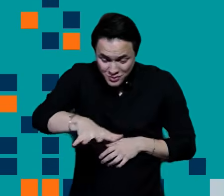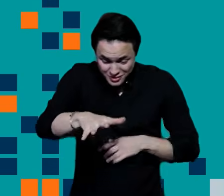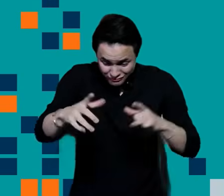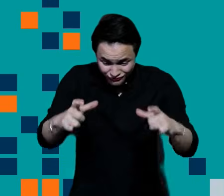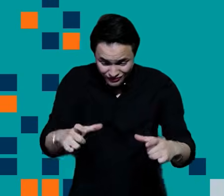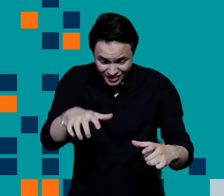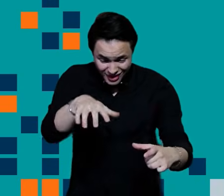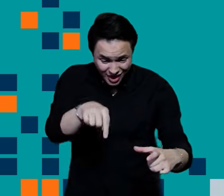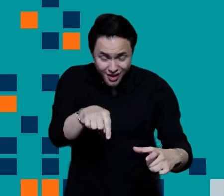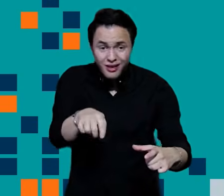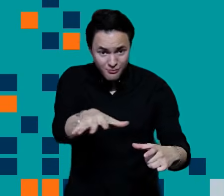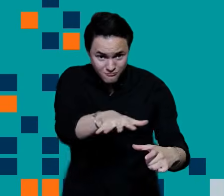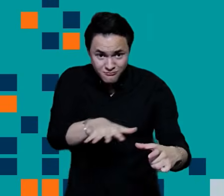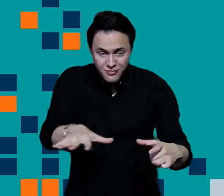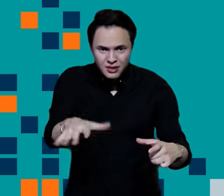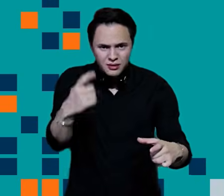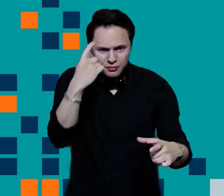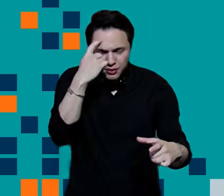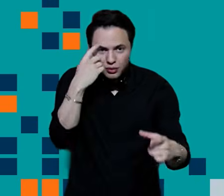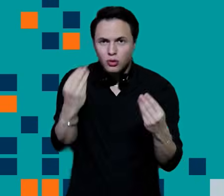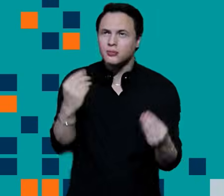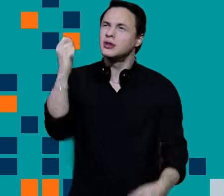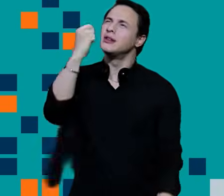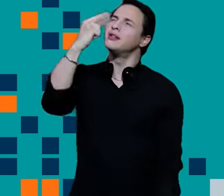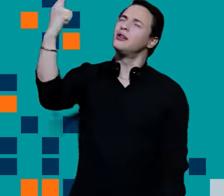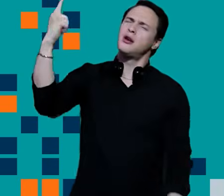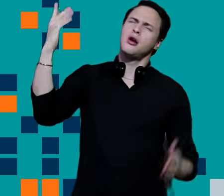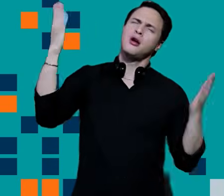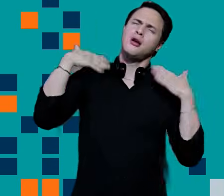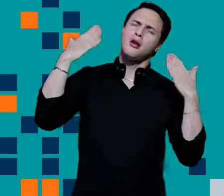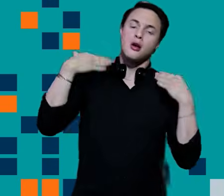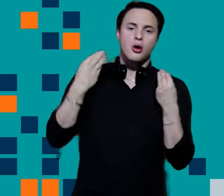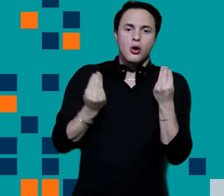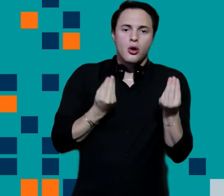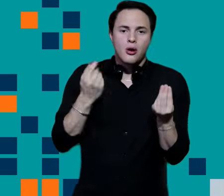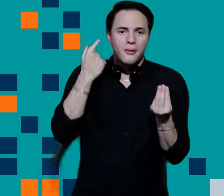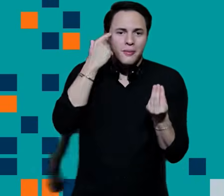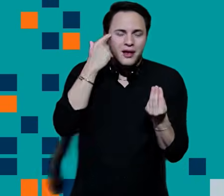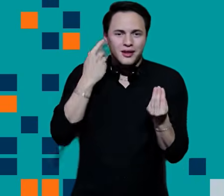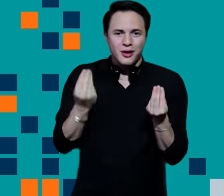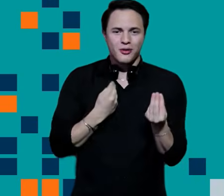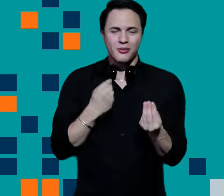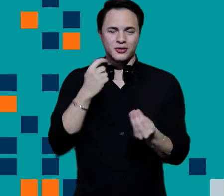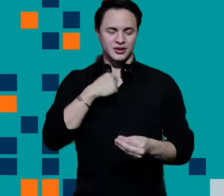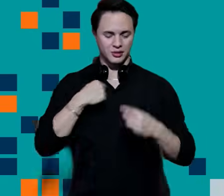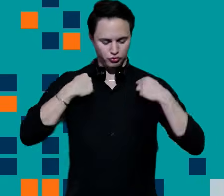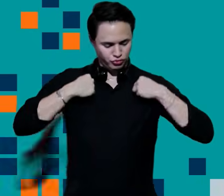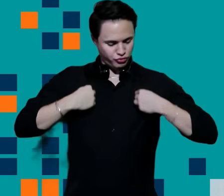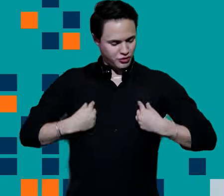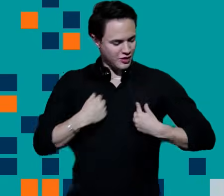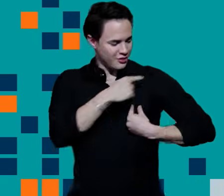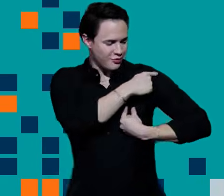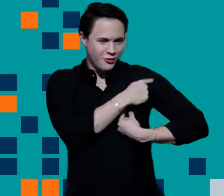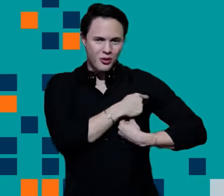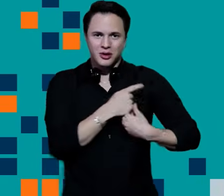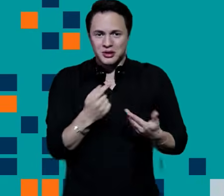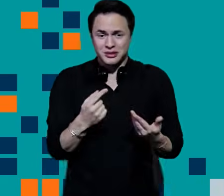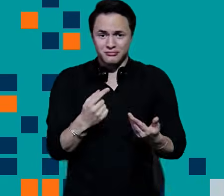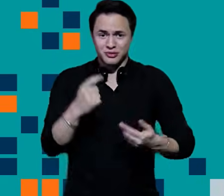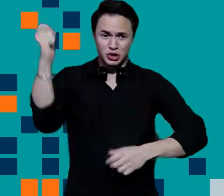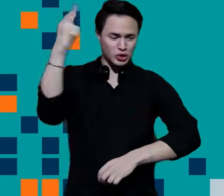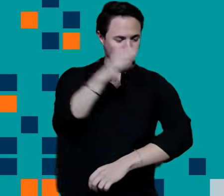you walk out and it's sunny and hot and there's just a canopy to create a little shade or to keep the rain out. That's an act